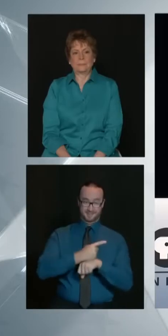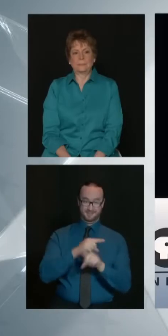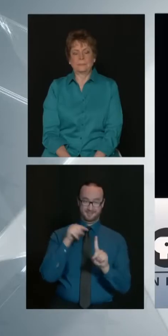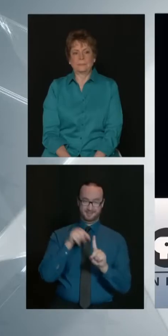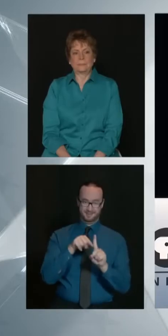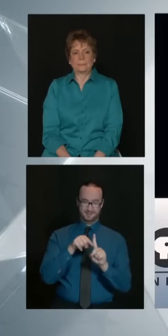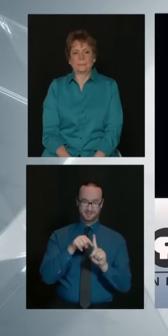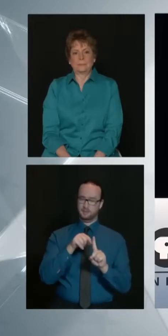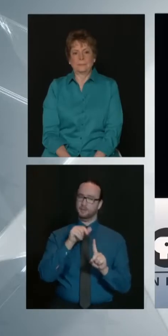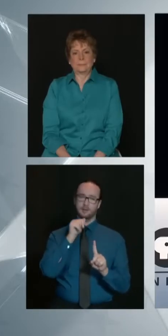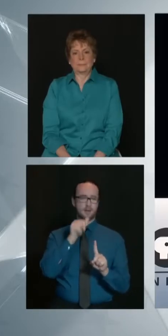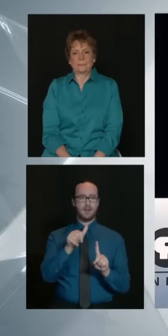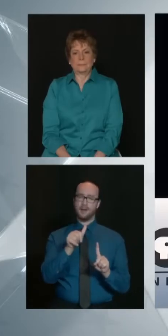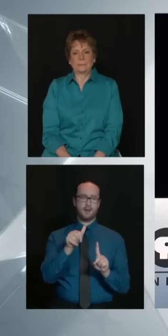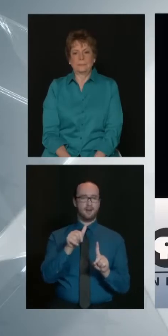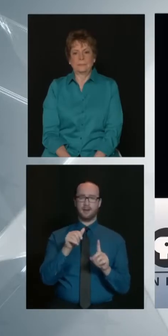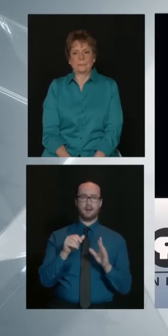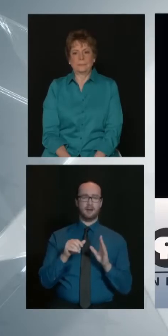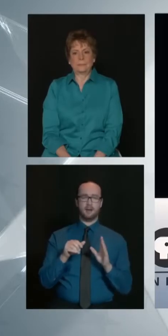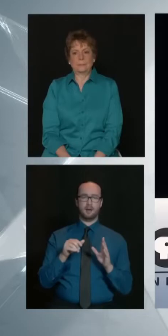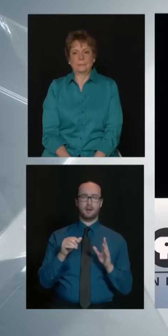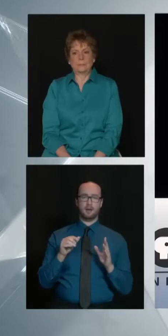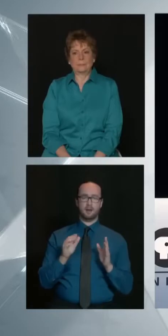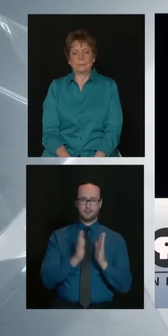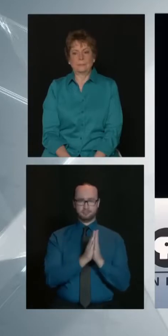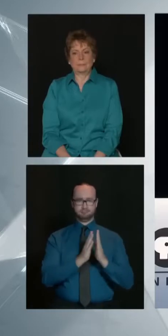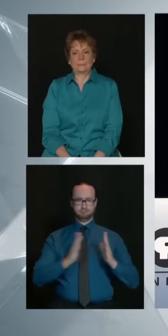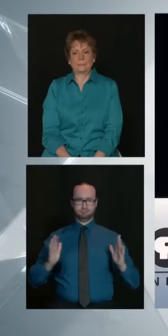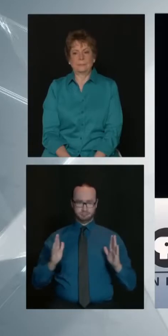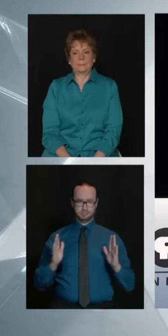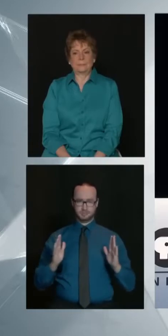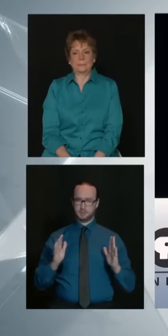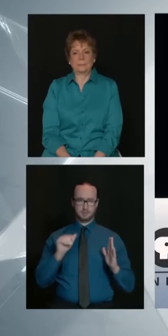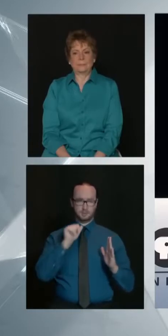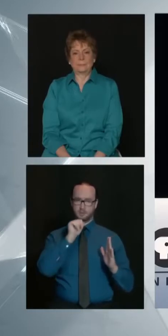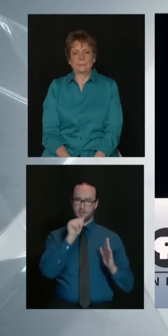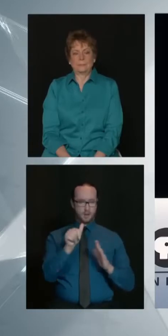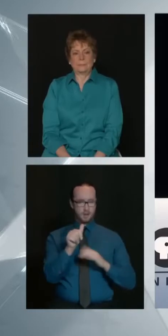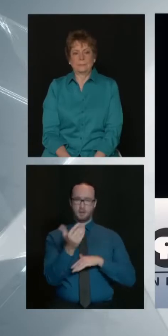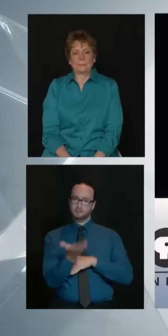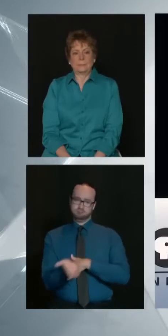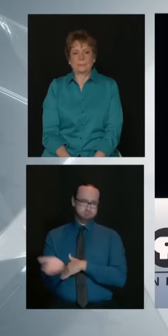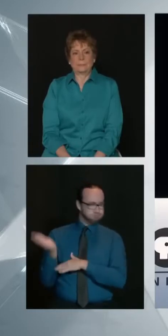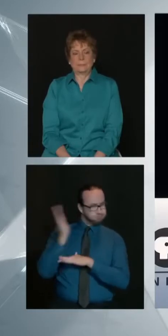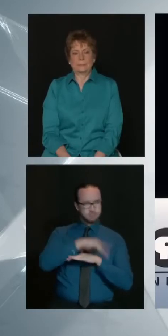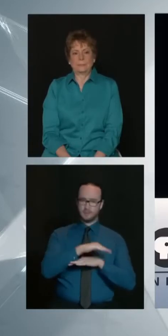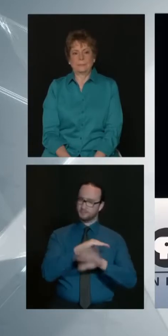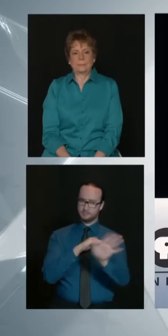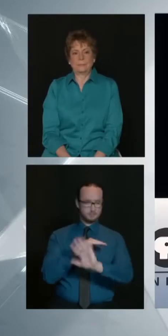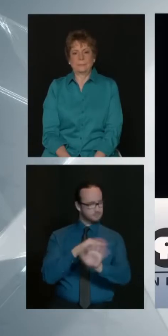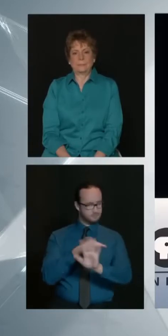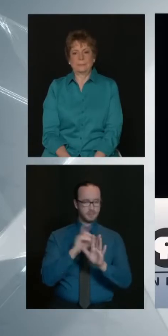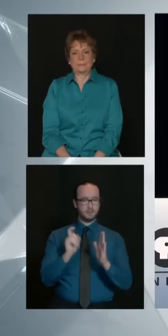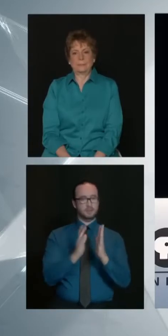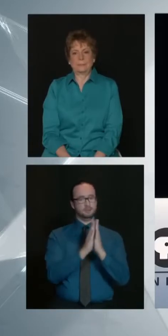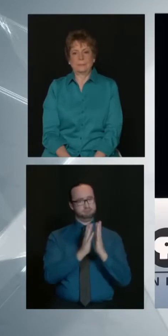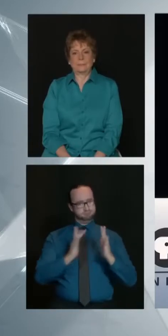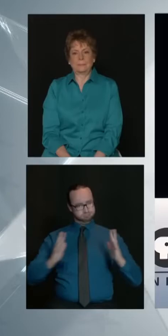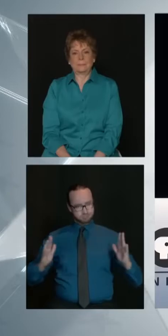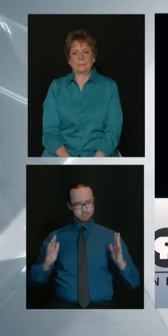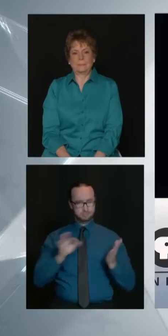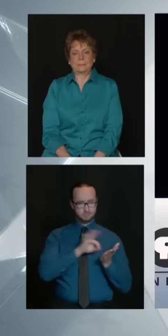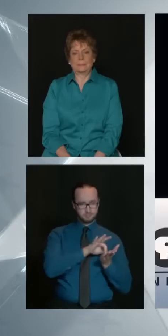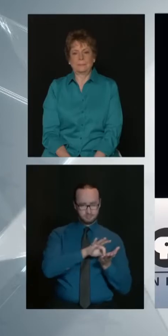counted the votes, and we got to know who won that night. And here's another thing I believe that Mark Kelly doesn't. I believe in universal voter ID.